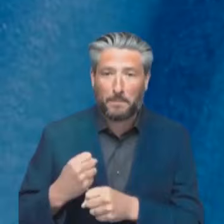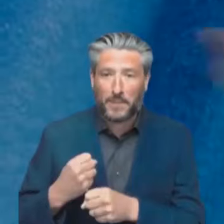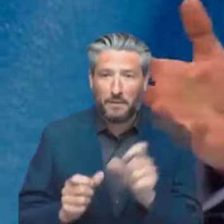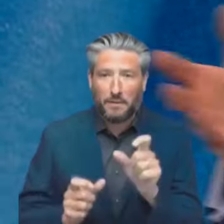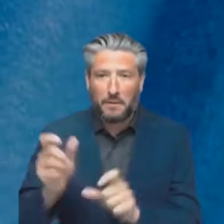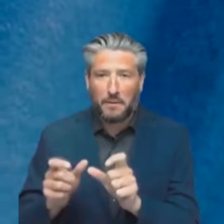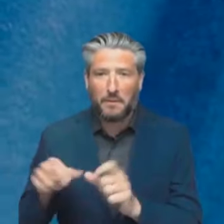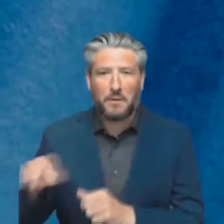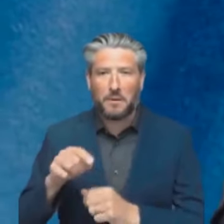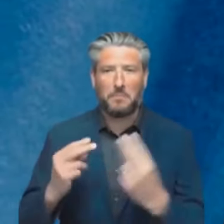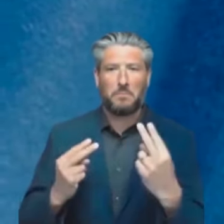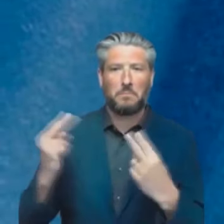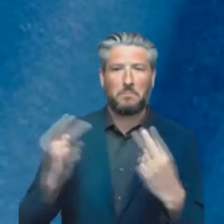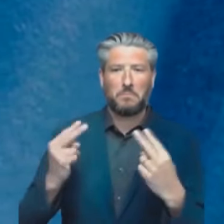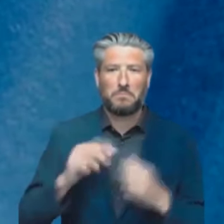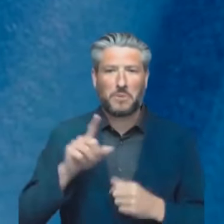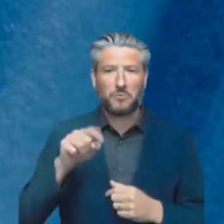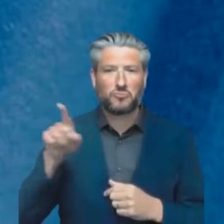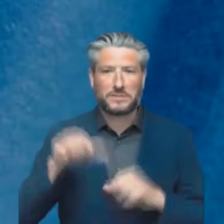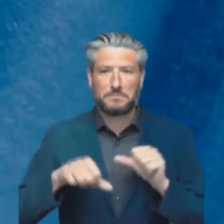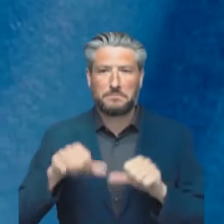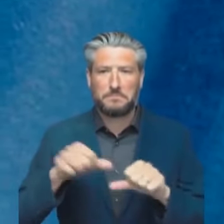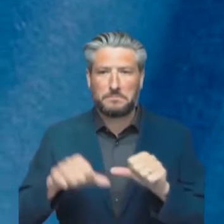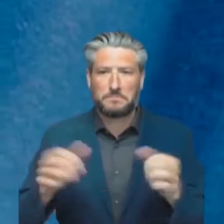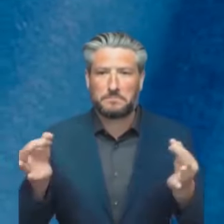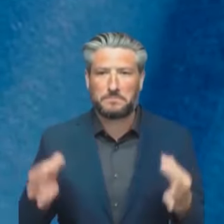I would also like to inform you that a bailiff is